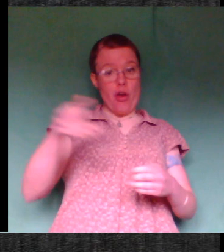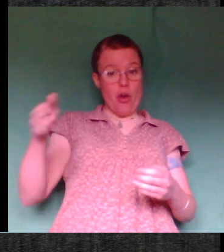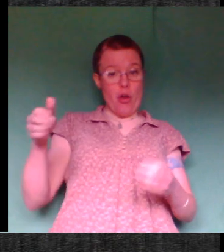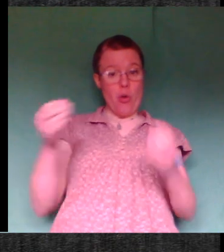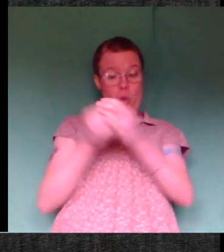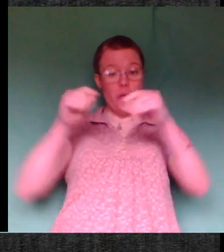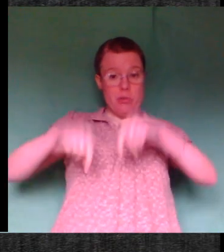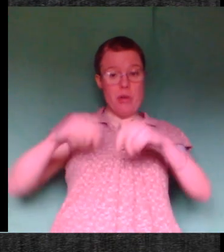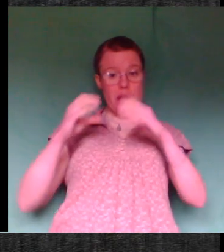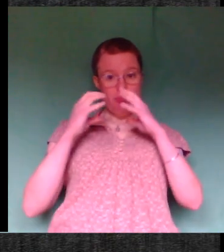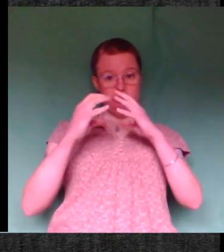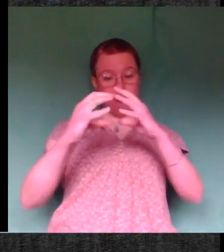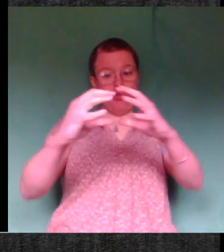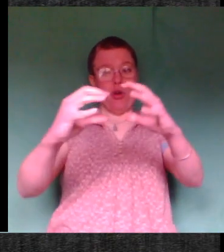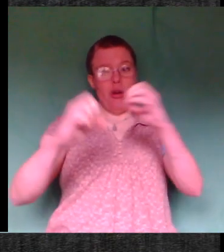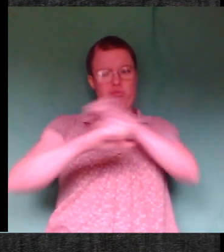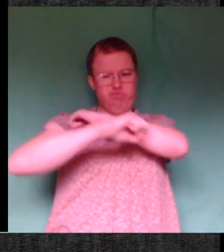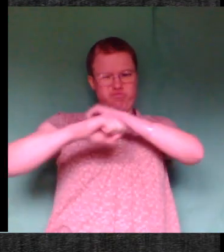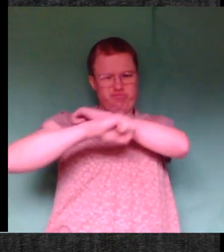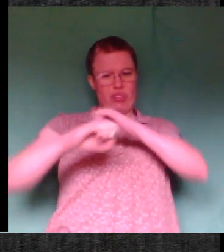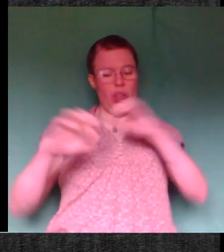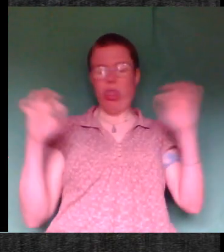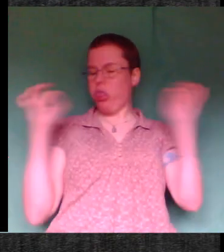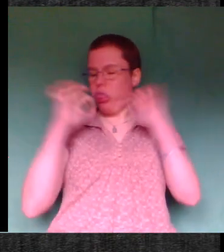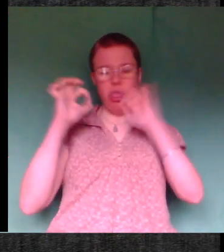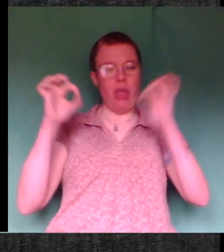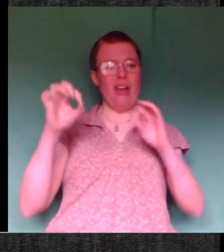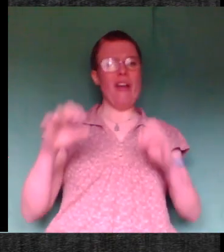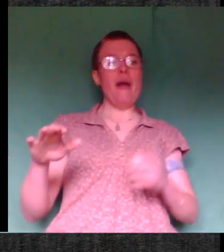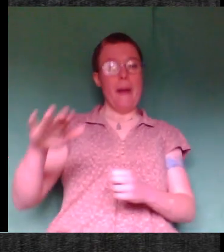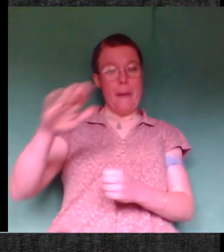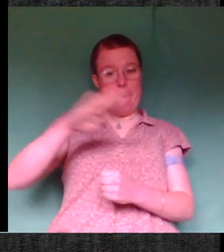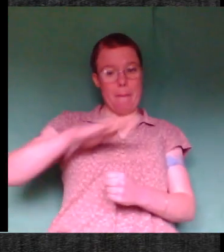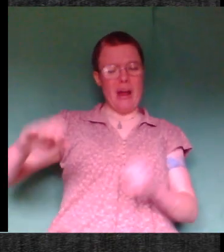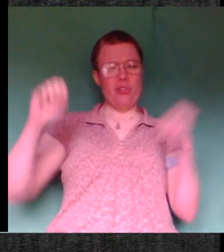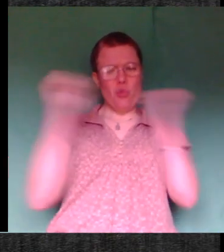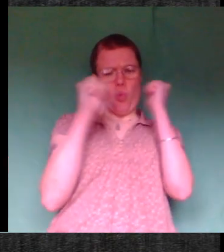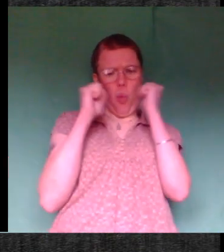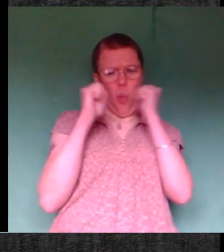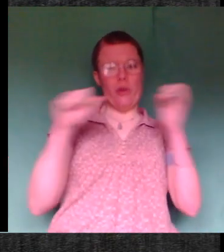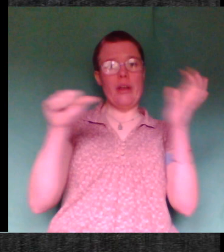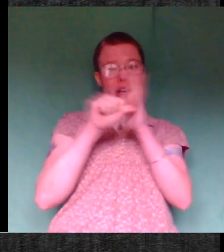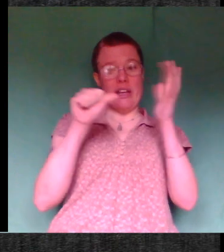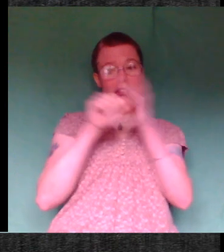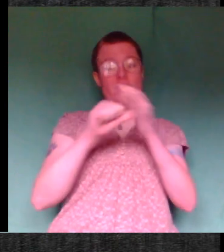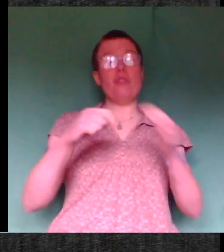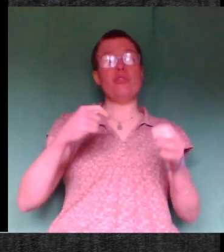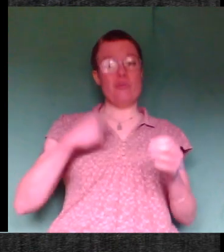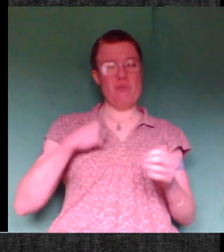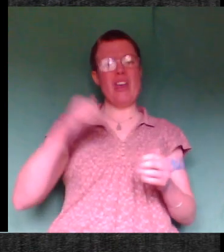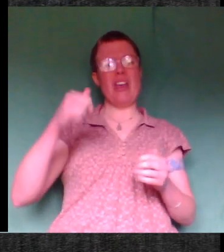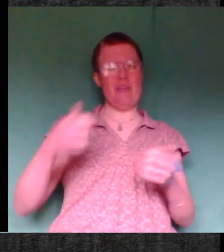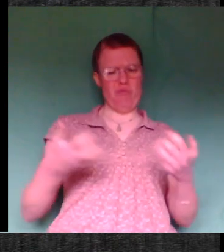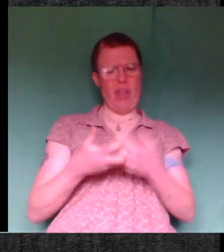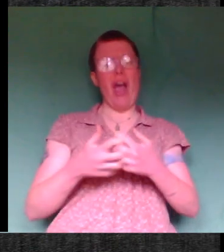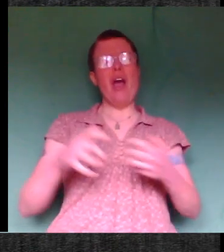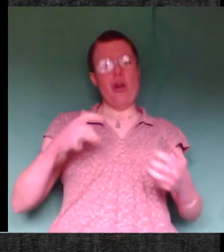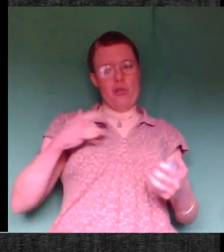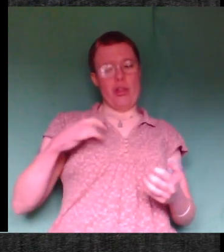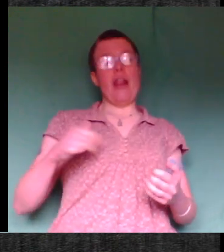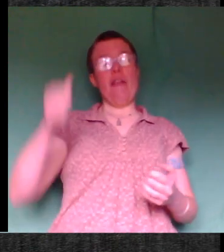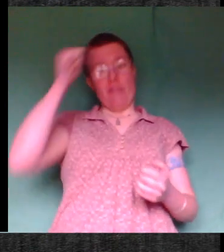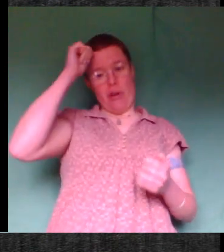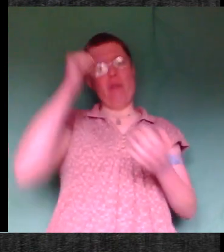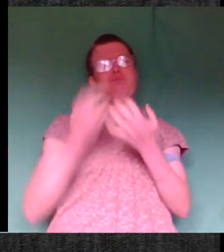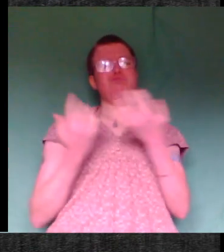harsh environment. I've lived in Alaska longer than you, so call me if you have any questions about the flora or fauna out here.